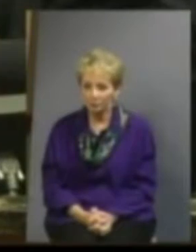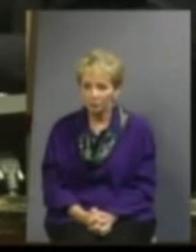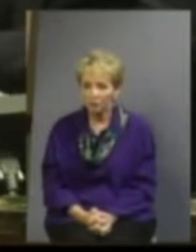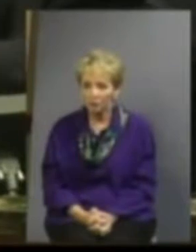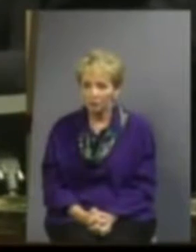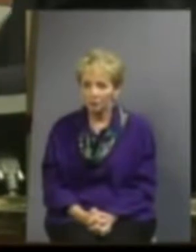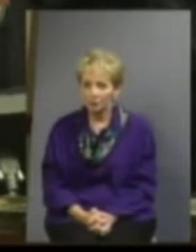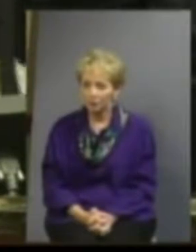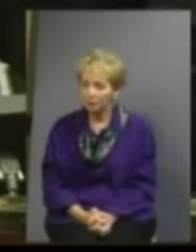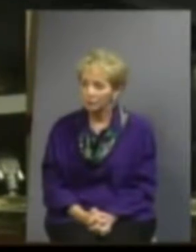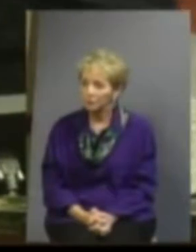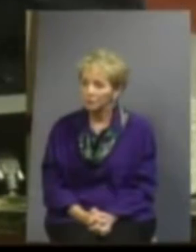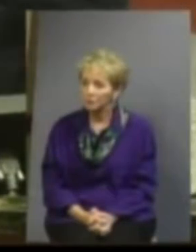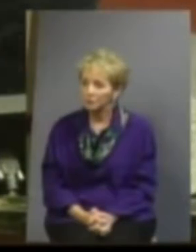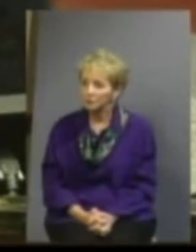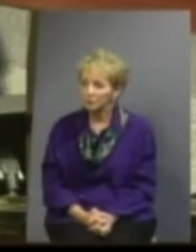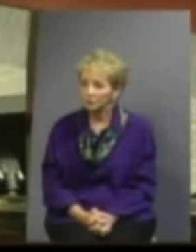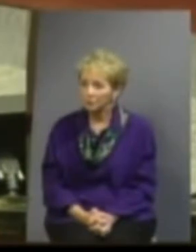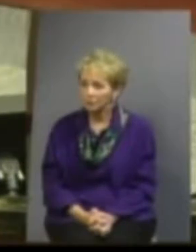Thank you.